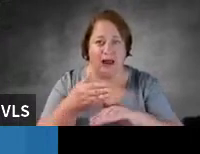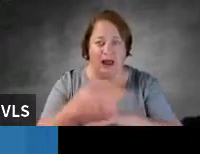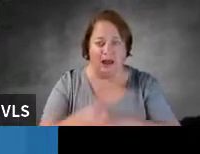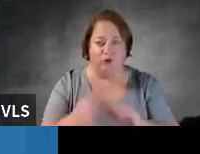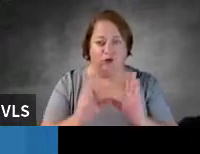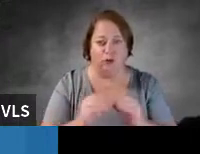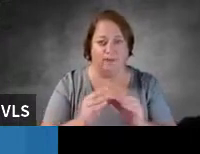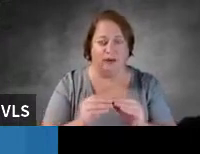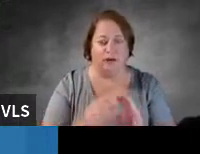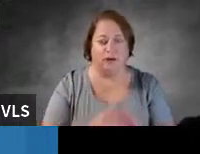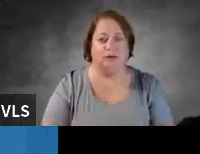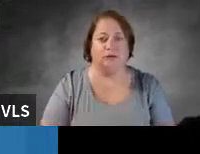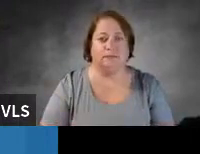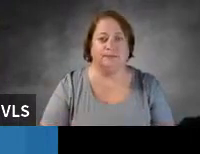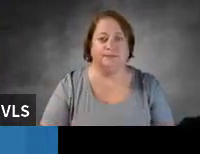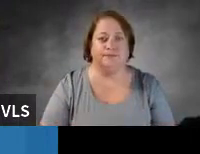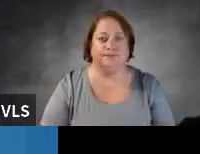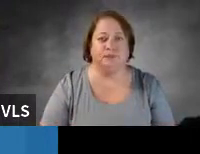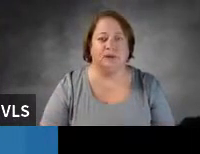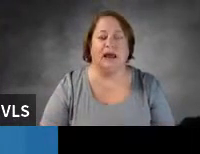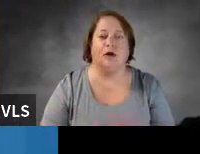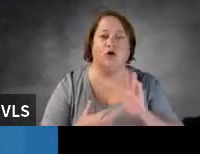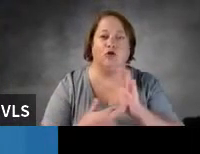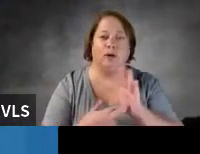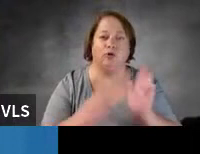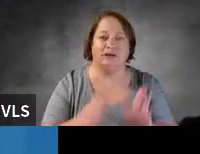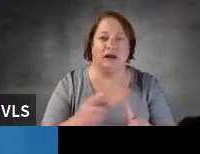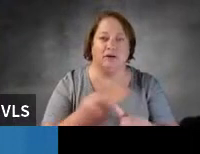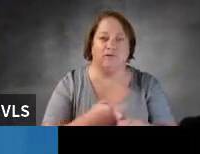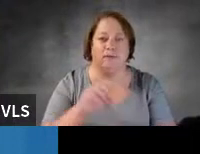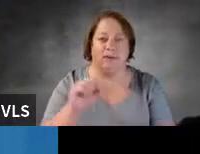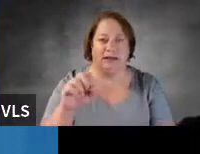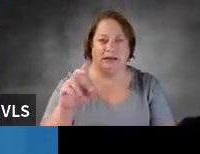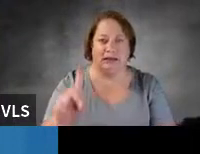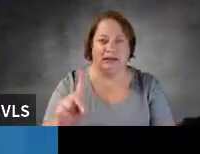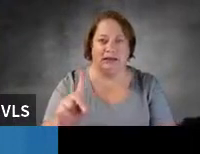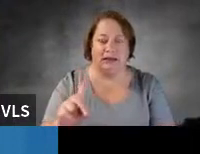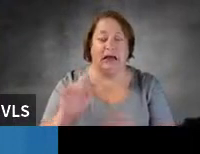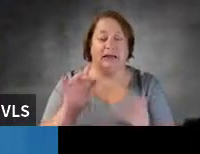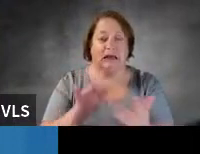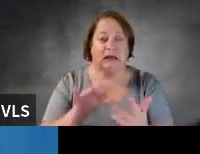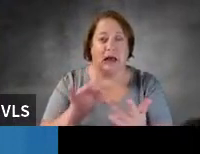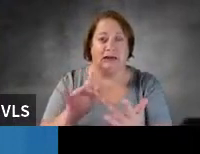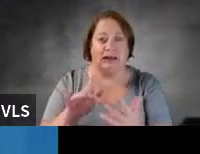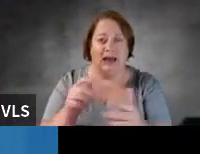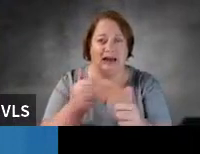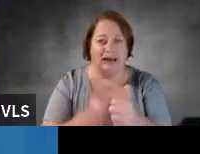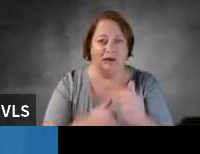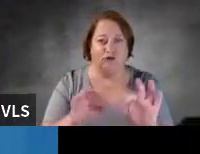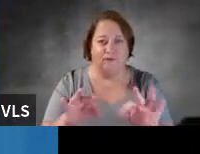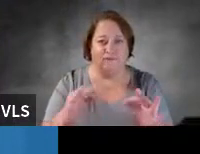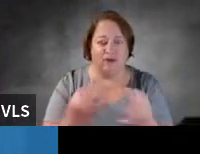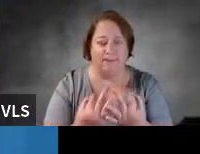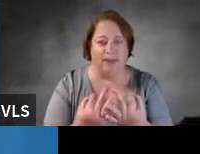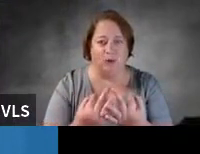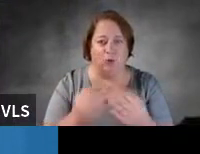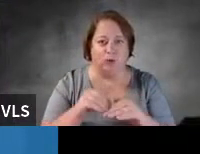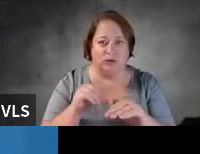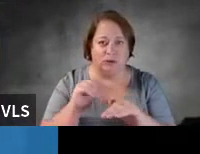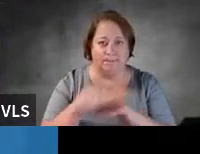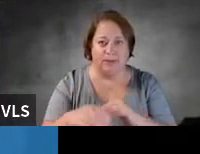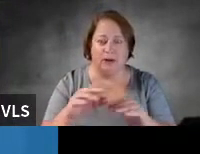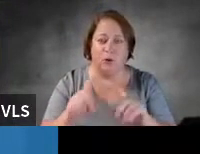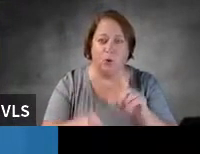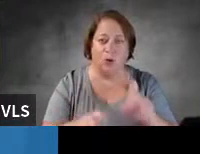the meetings. And a representative from SSD has contacted each family who has submitted a question